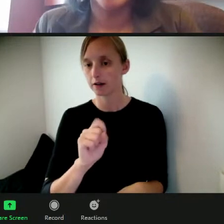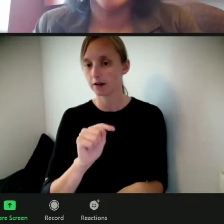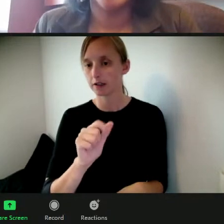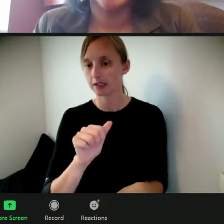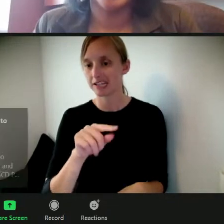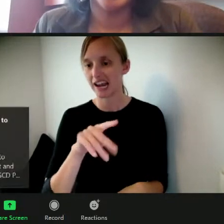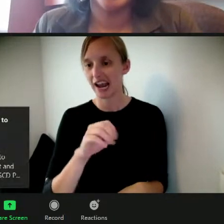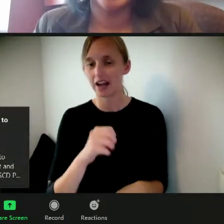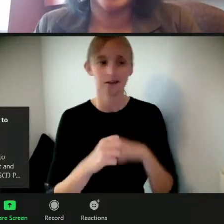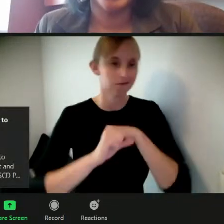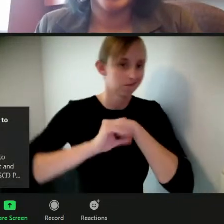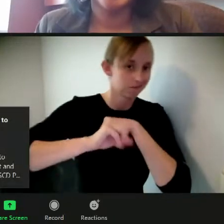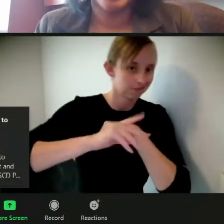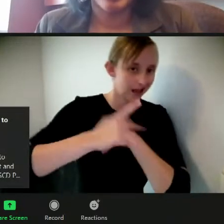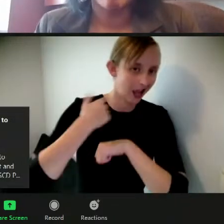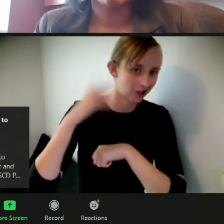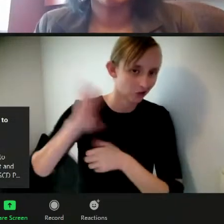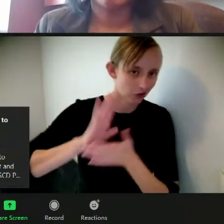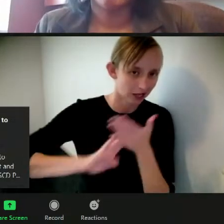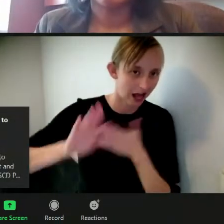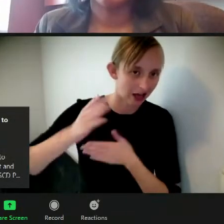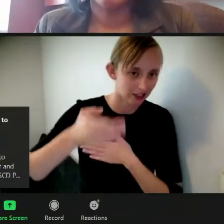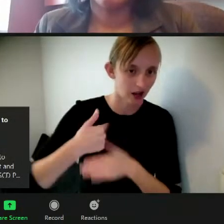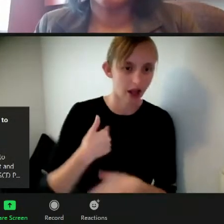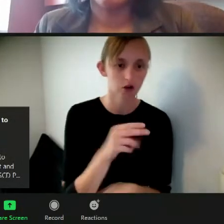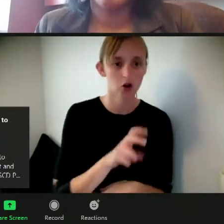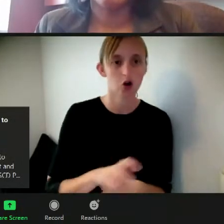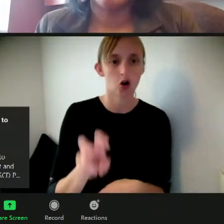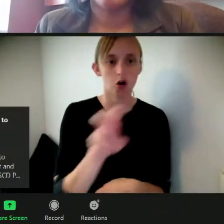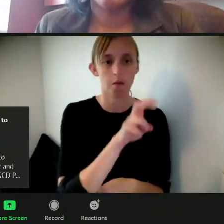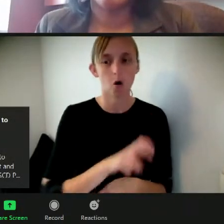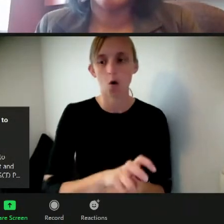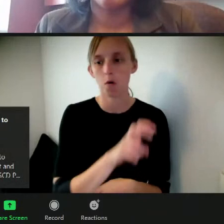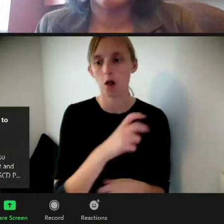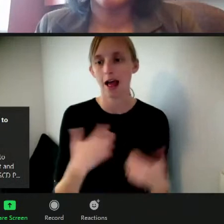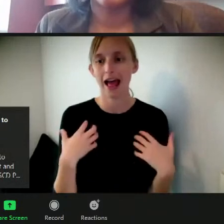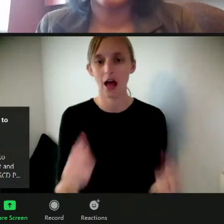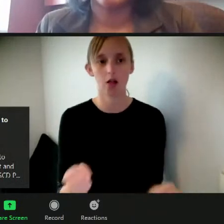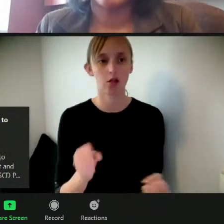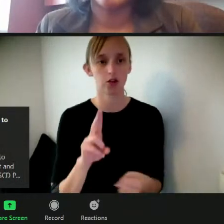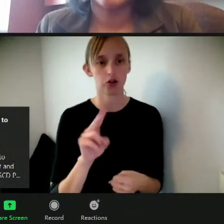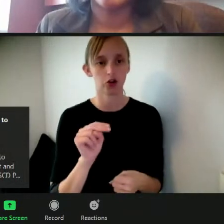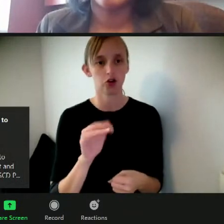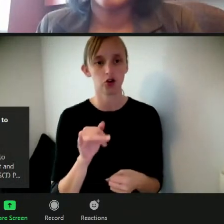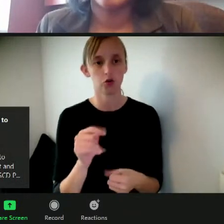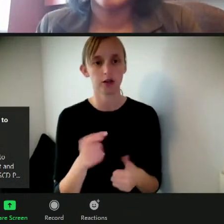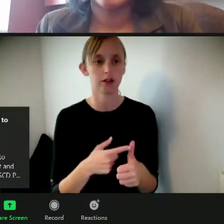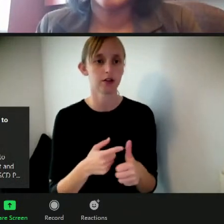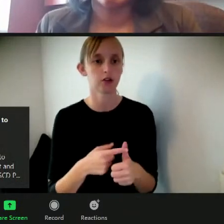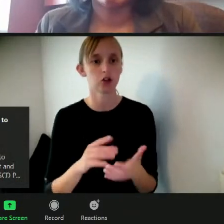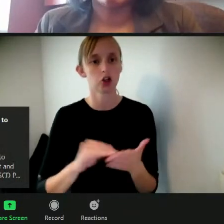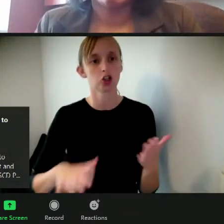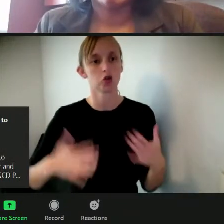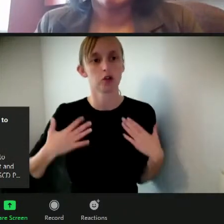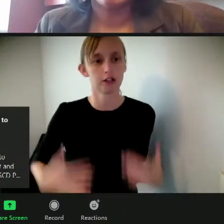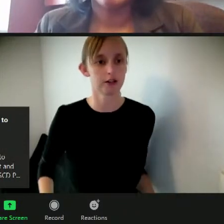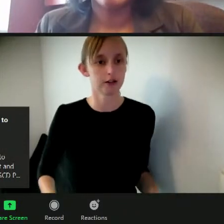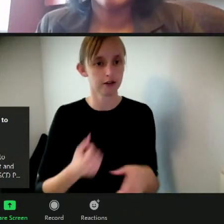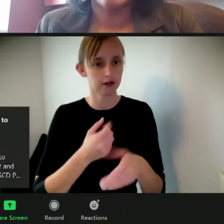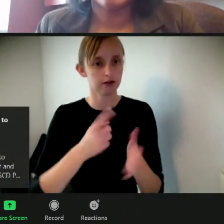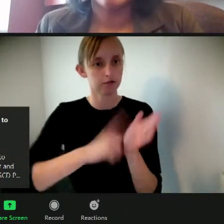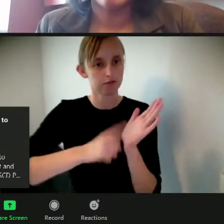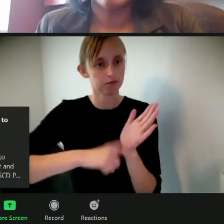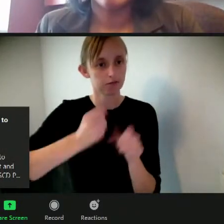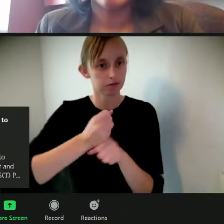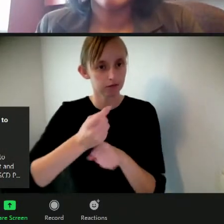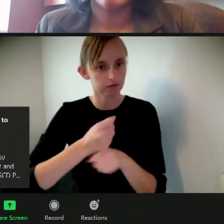but they have this mobile health unit that's been really great. And they do everything from, student physicals and to other vaccines